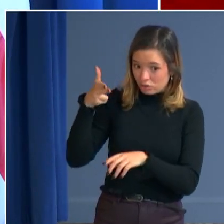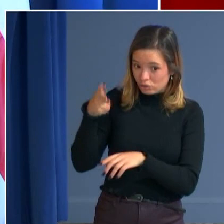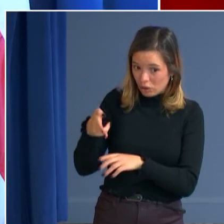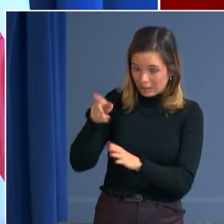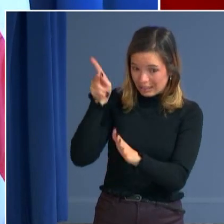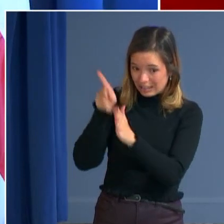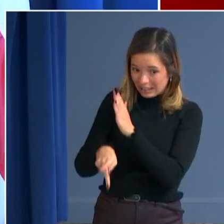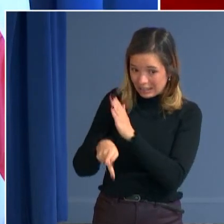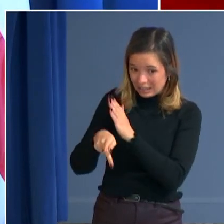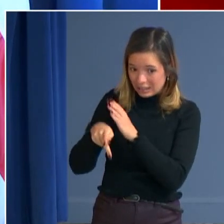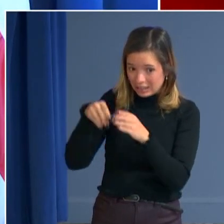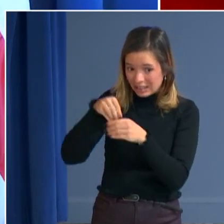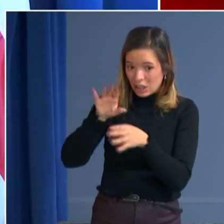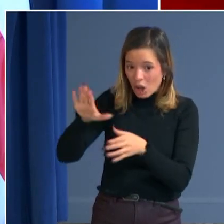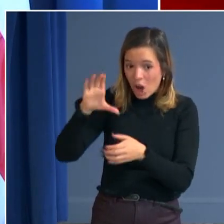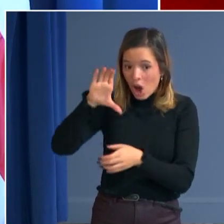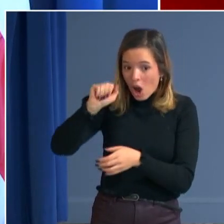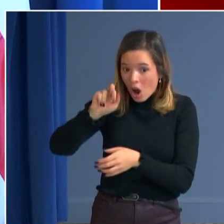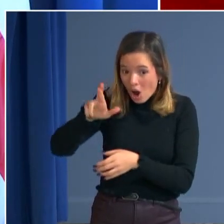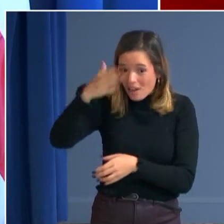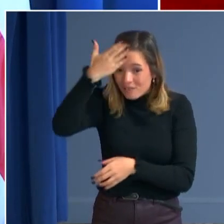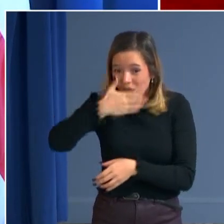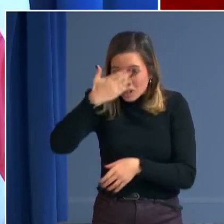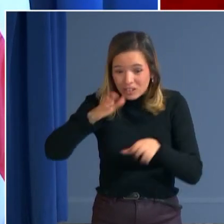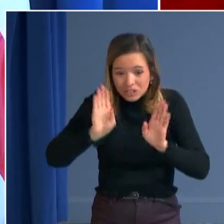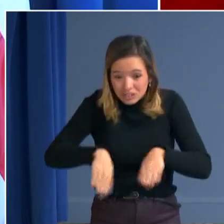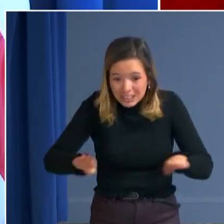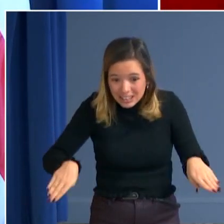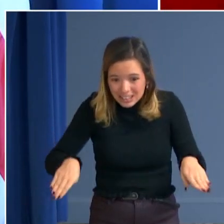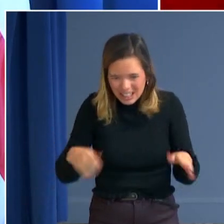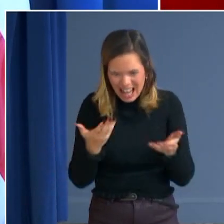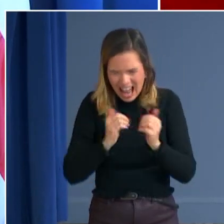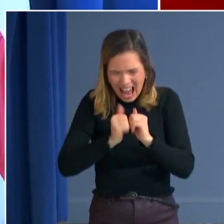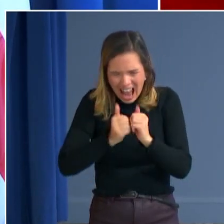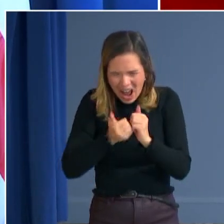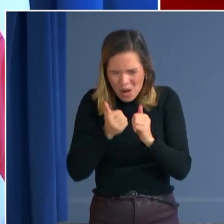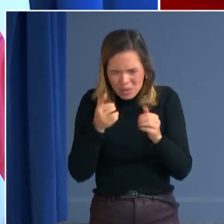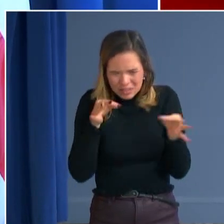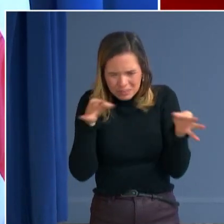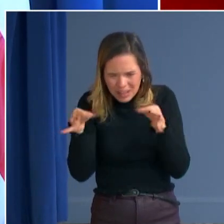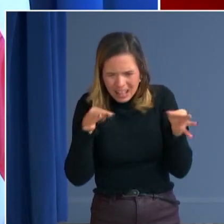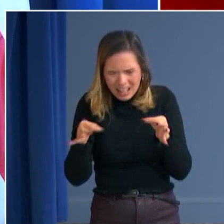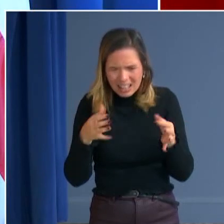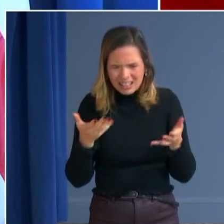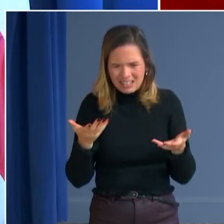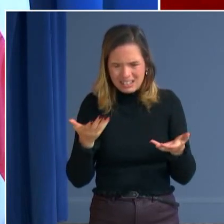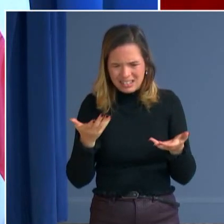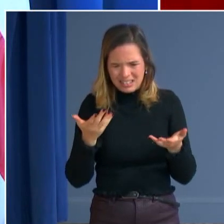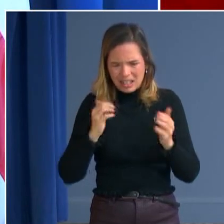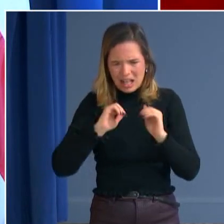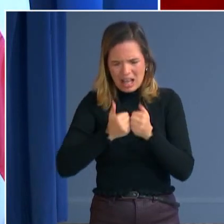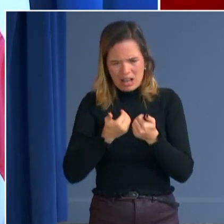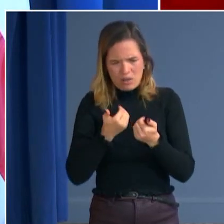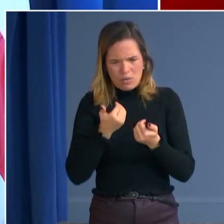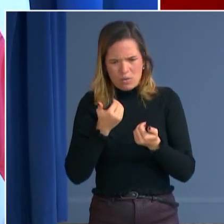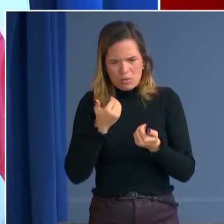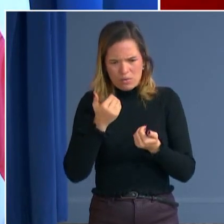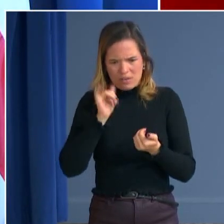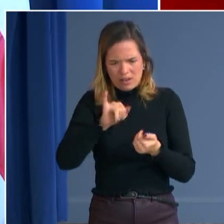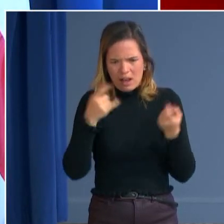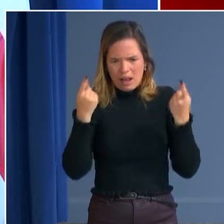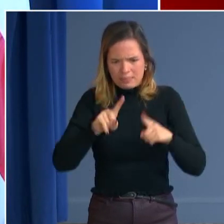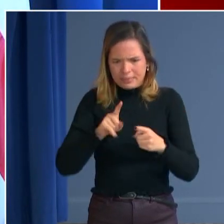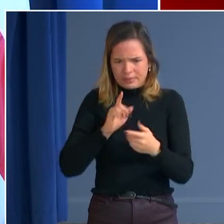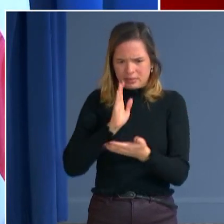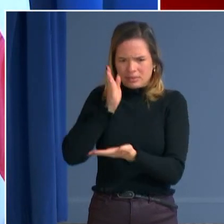that, right? I mean, what government intervention might stop something like that from happening? I mean, if someone has an idea, I mean, I'm